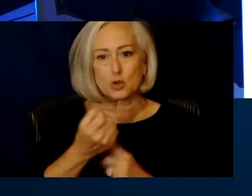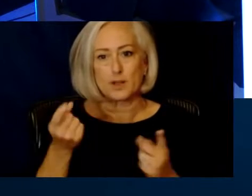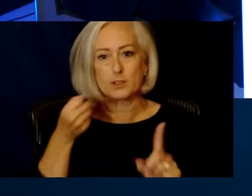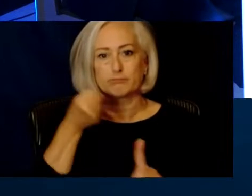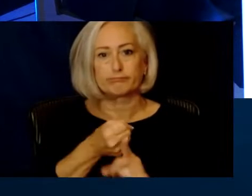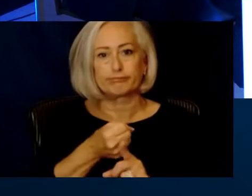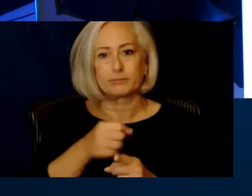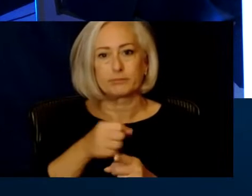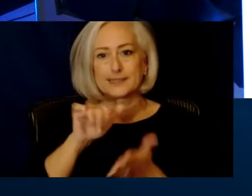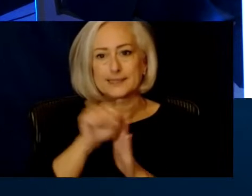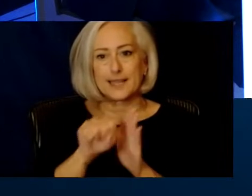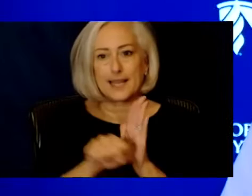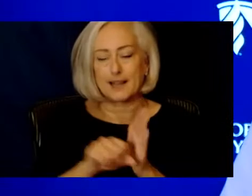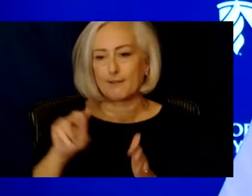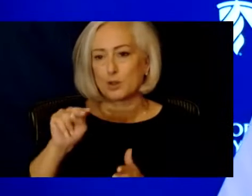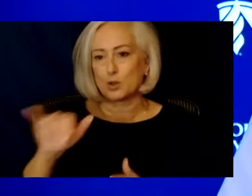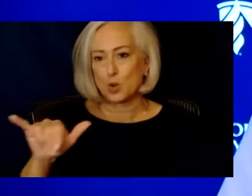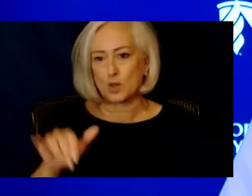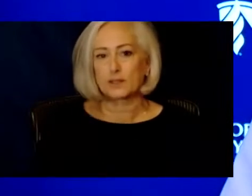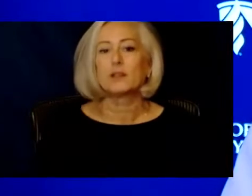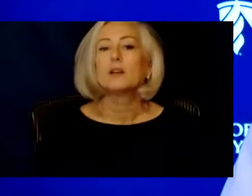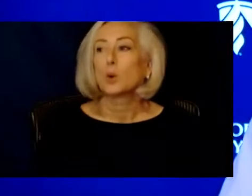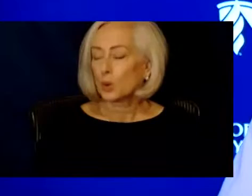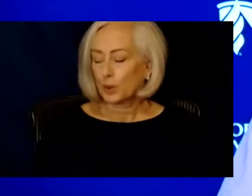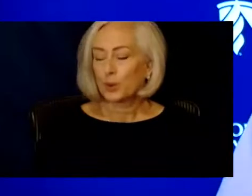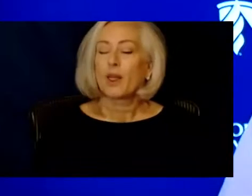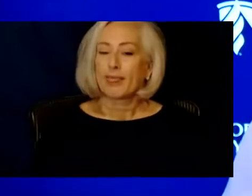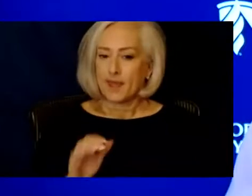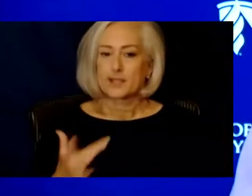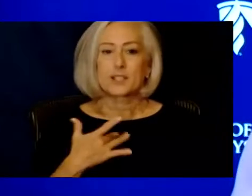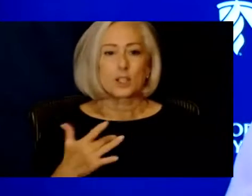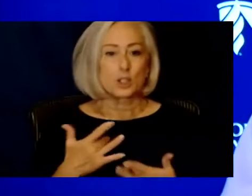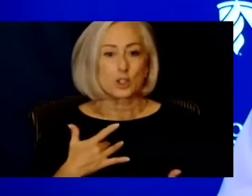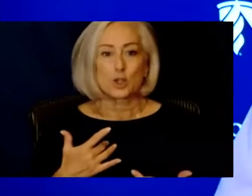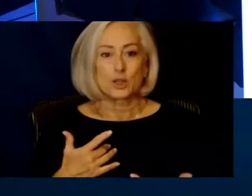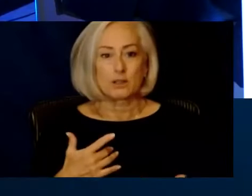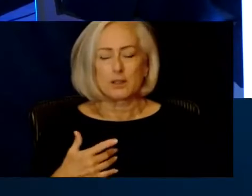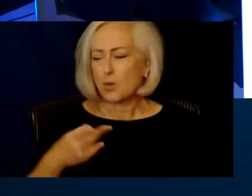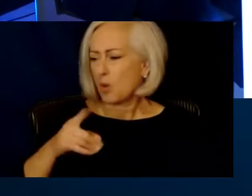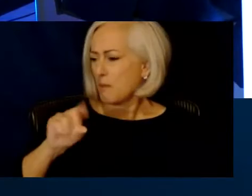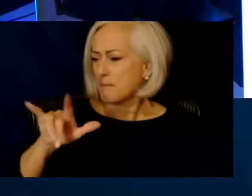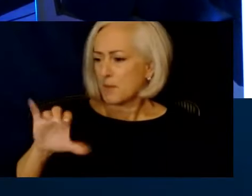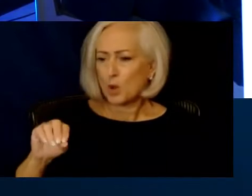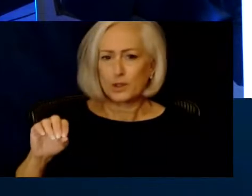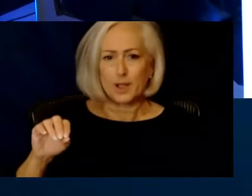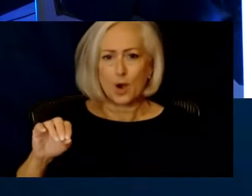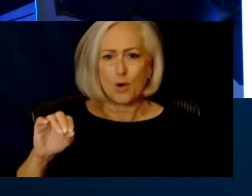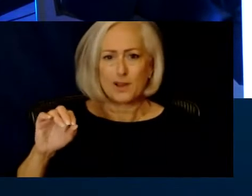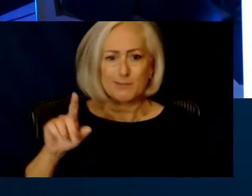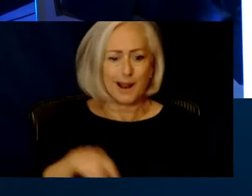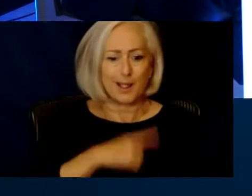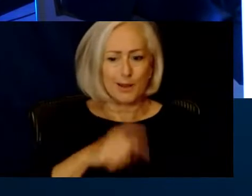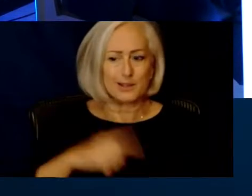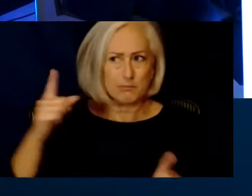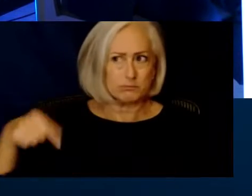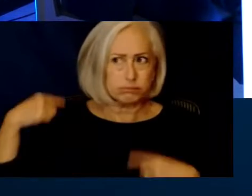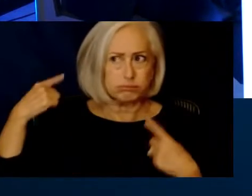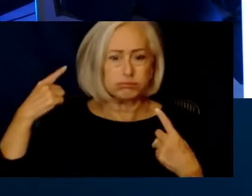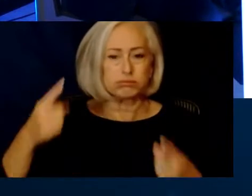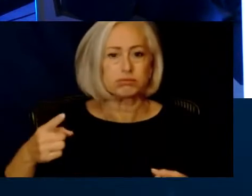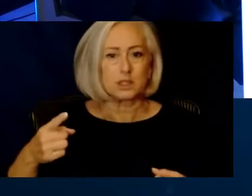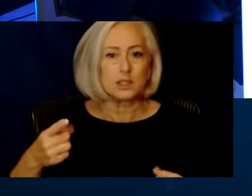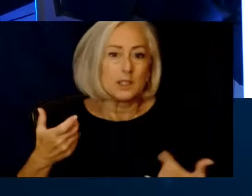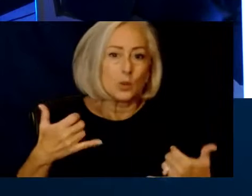Yeah, I mean, it's concerning. I believe, I don't know. But polio's been around for a long time, and it's not we still get